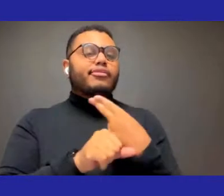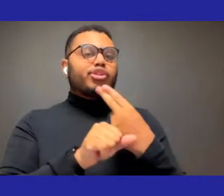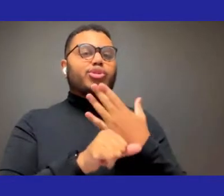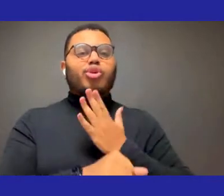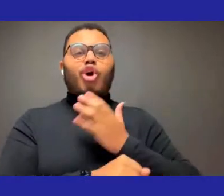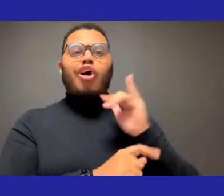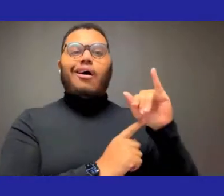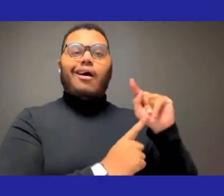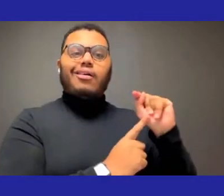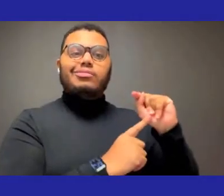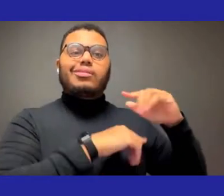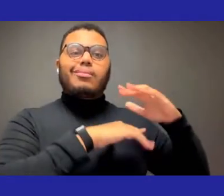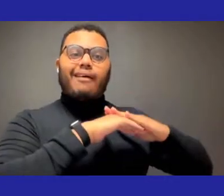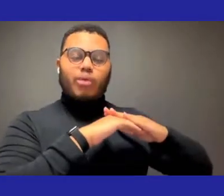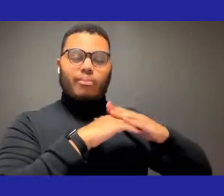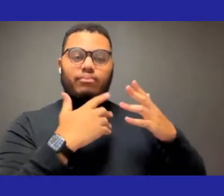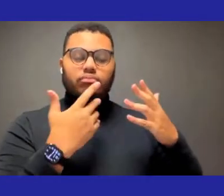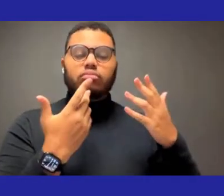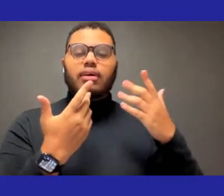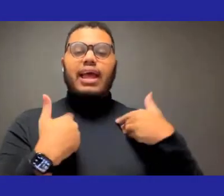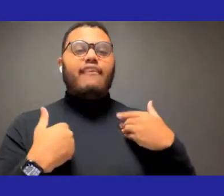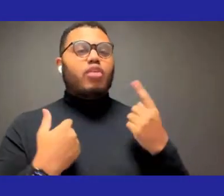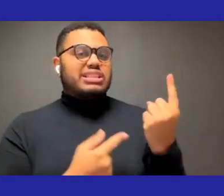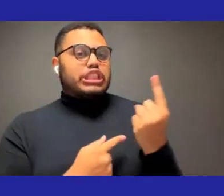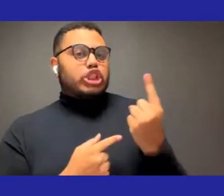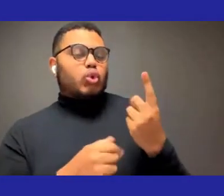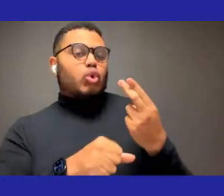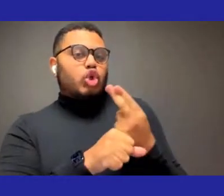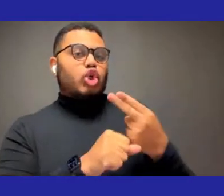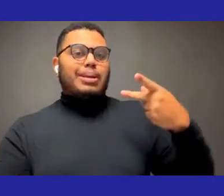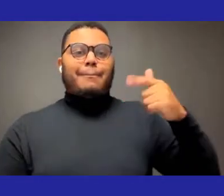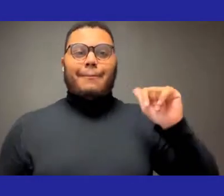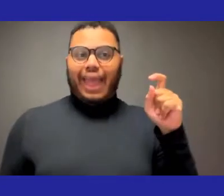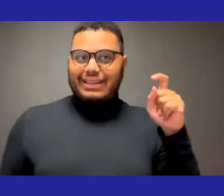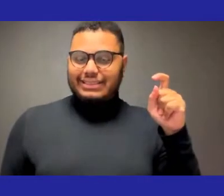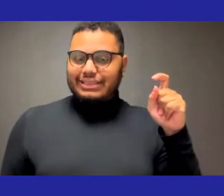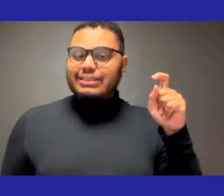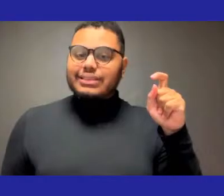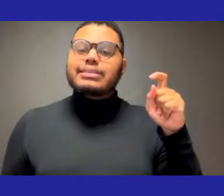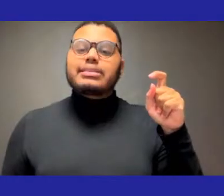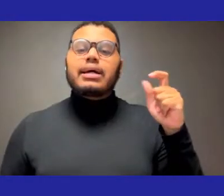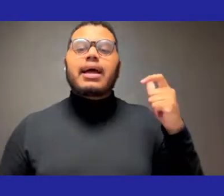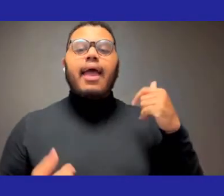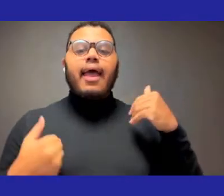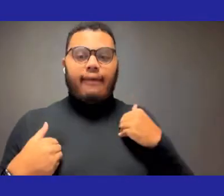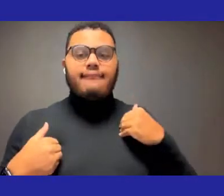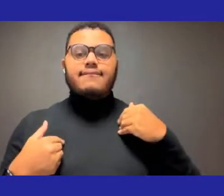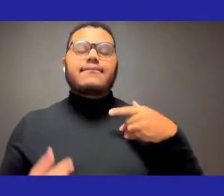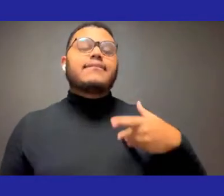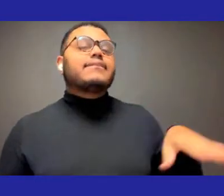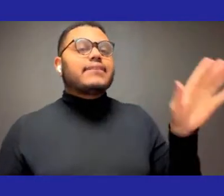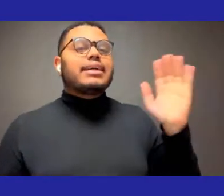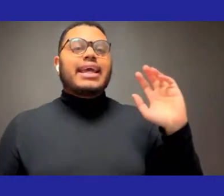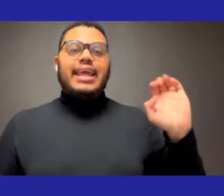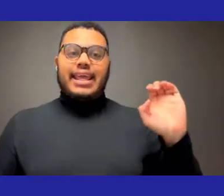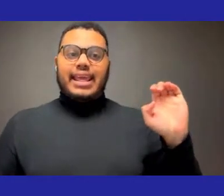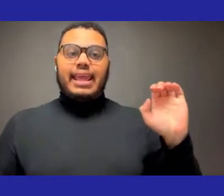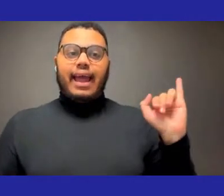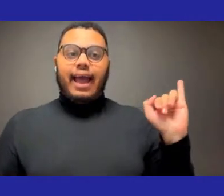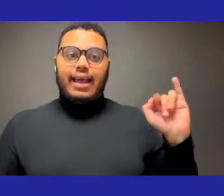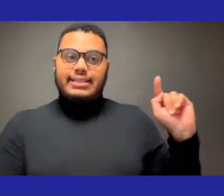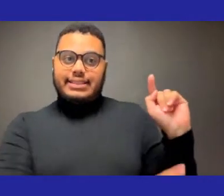platform, which is a single use of PACS, and we also have a EITS platform that goes across the